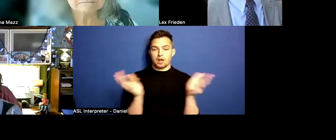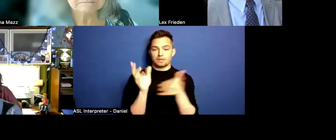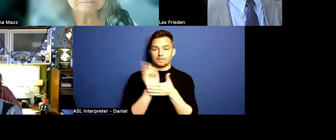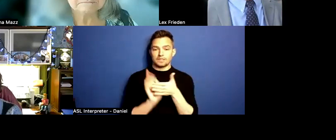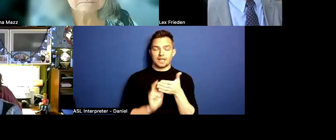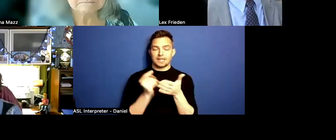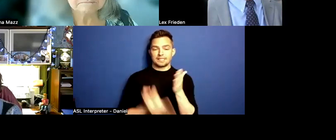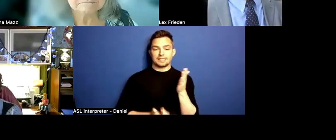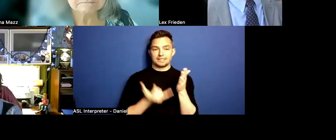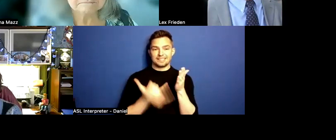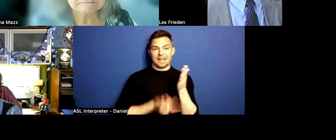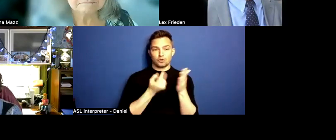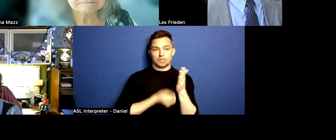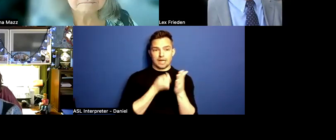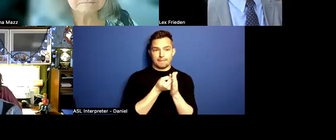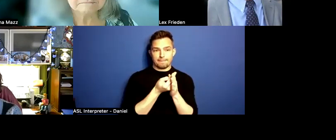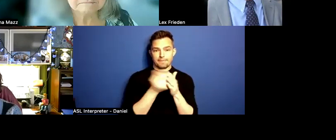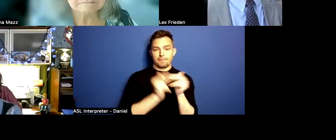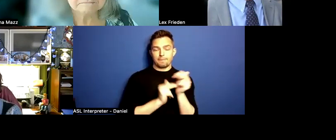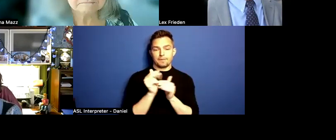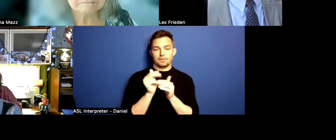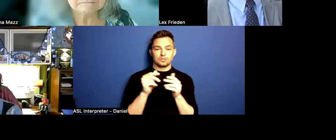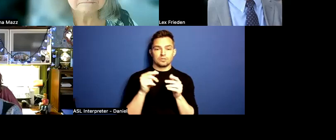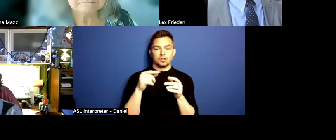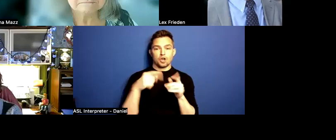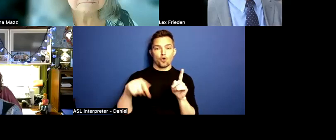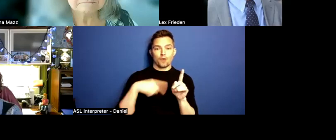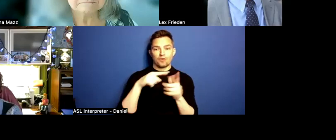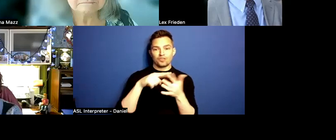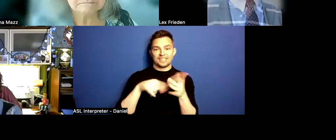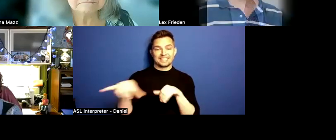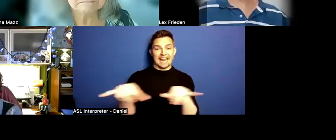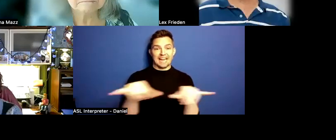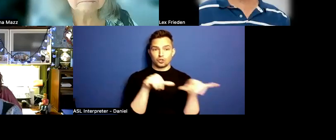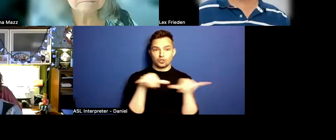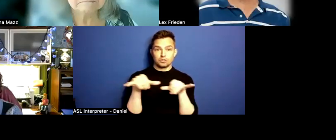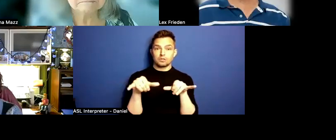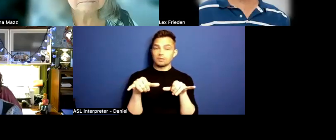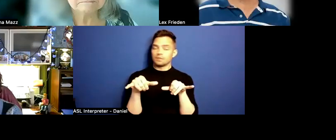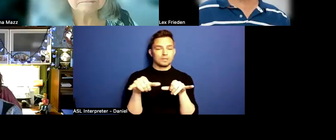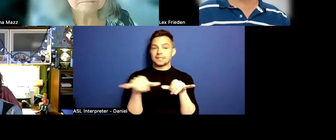now is built around these standards. The standards are intended to be